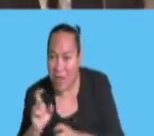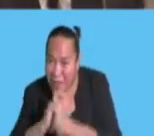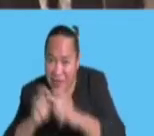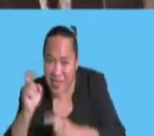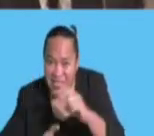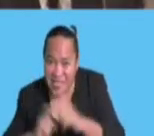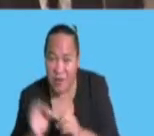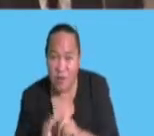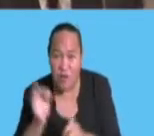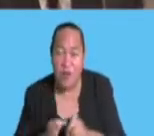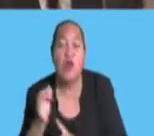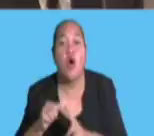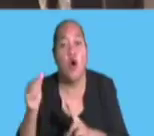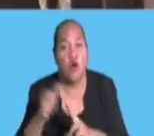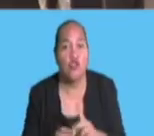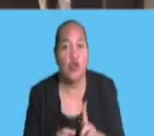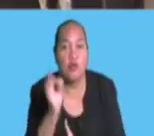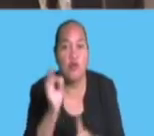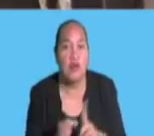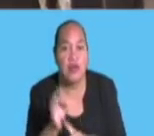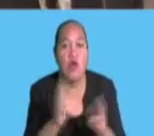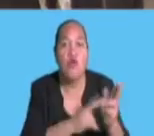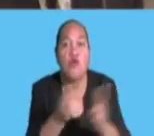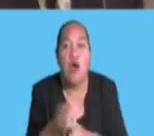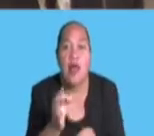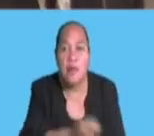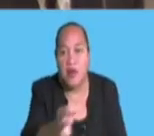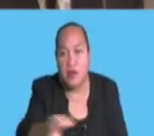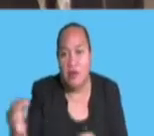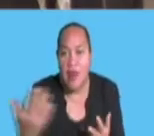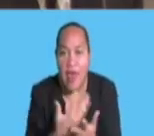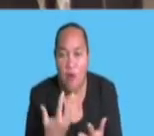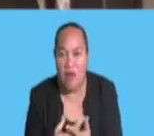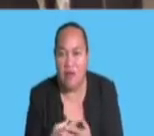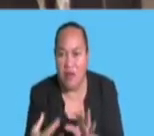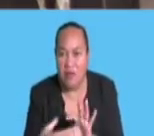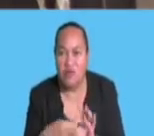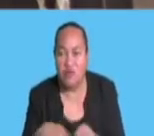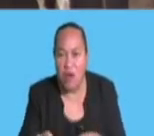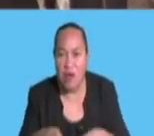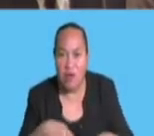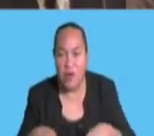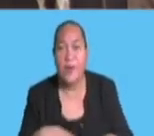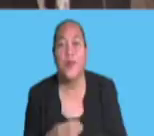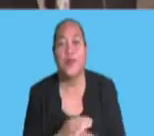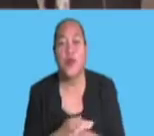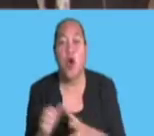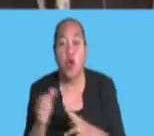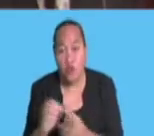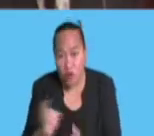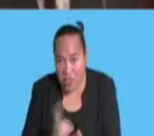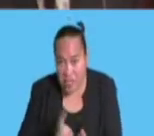52.3 million to expand and improve the rural and maritime areas road network. 5 million has been allocated for the design